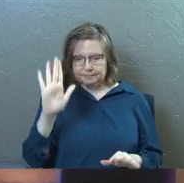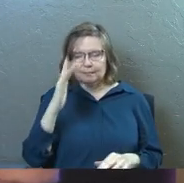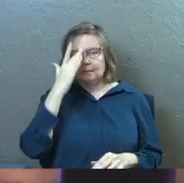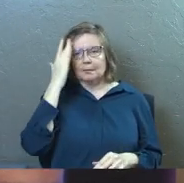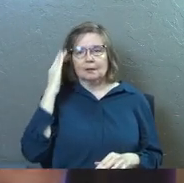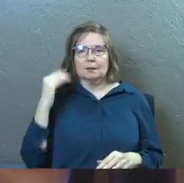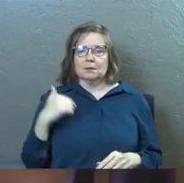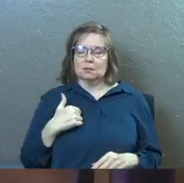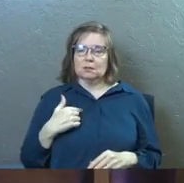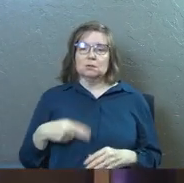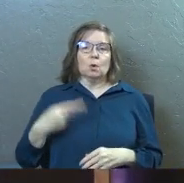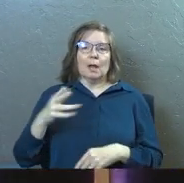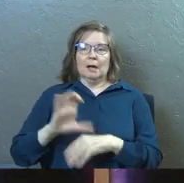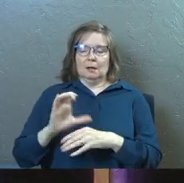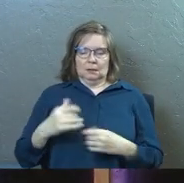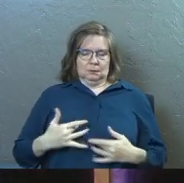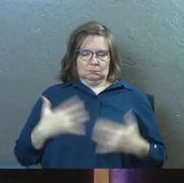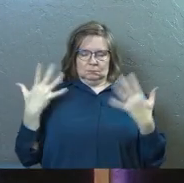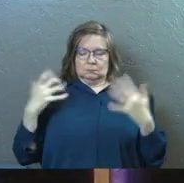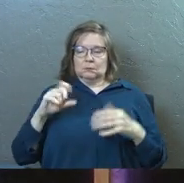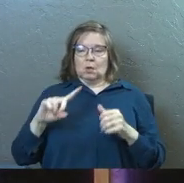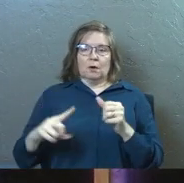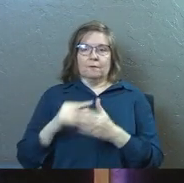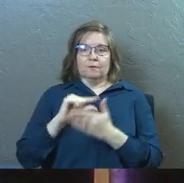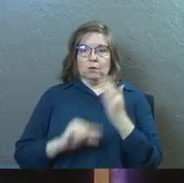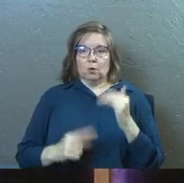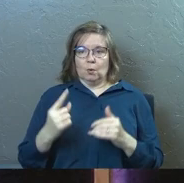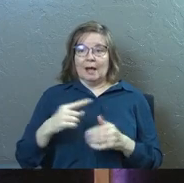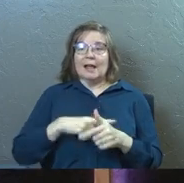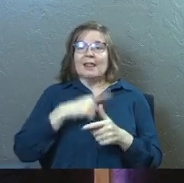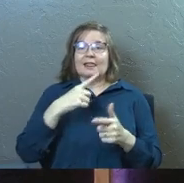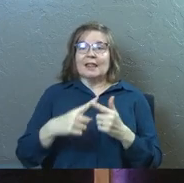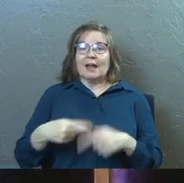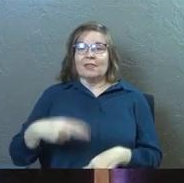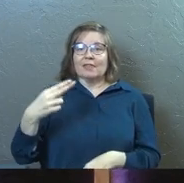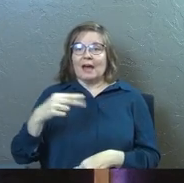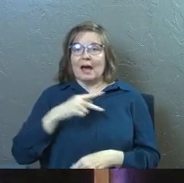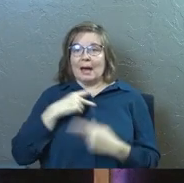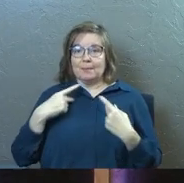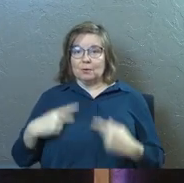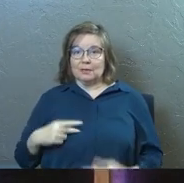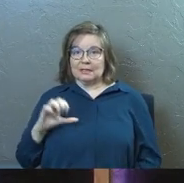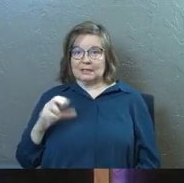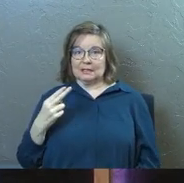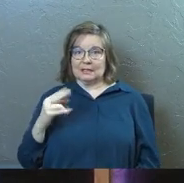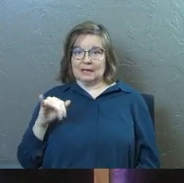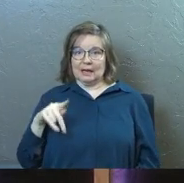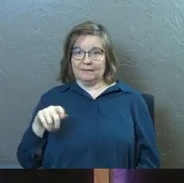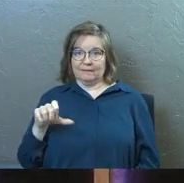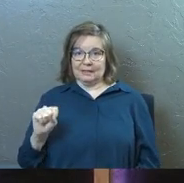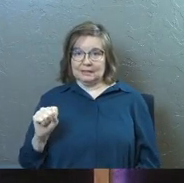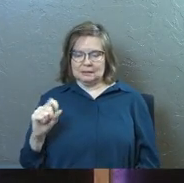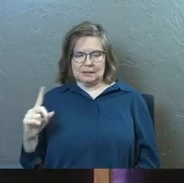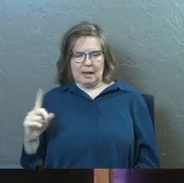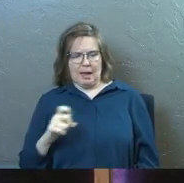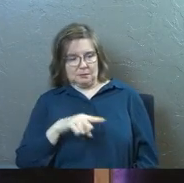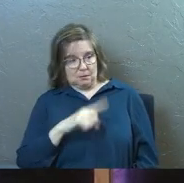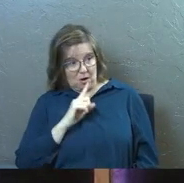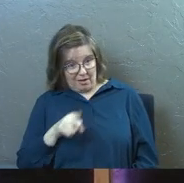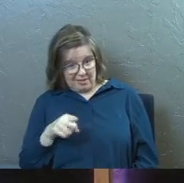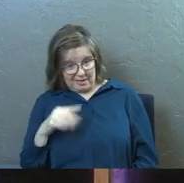this roused the high council. Verse 1 of chapter 7, then the high priest, that's Caiaphas, asked Stephen, are